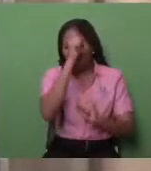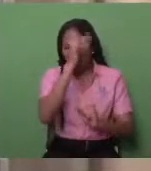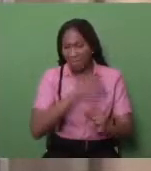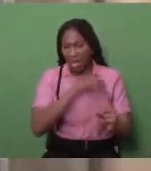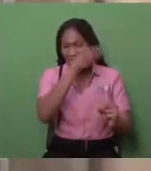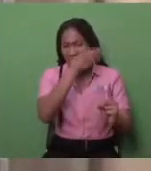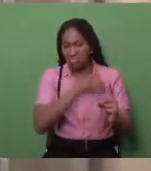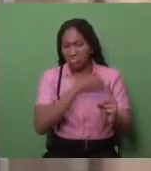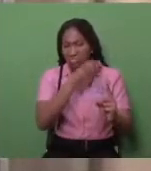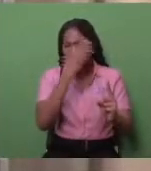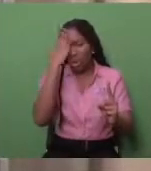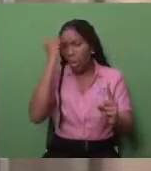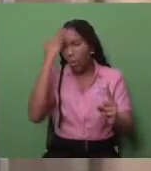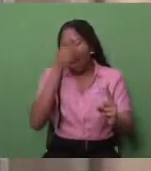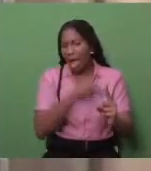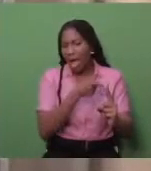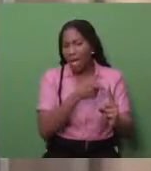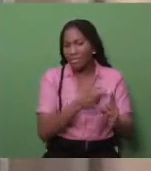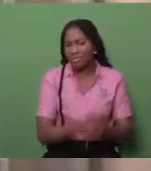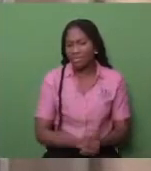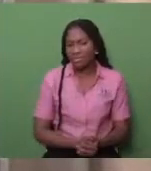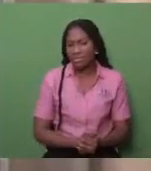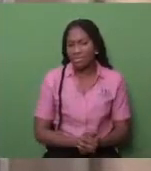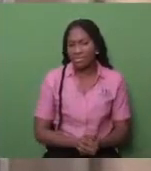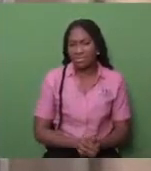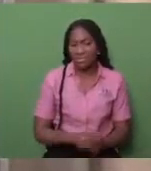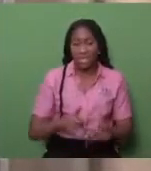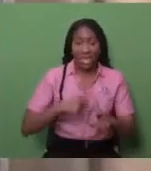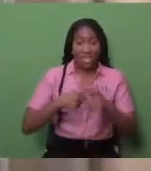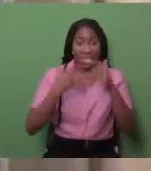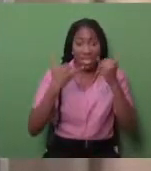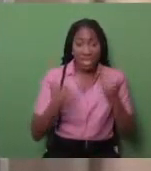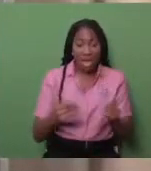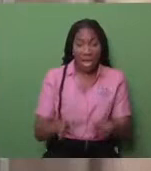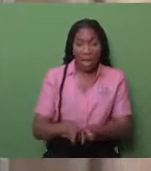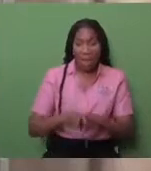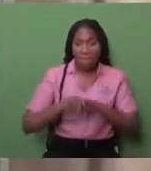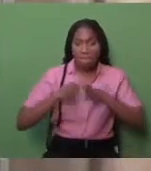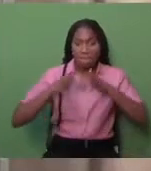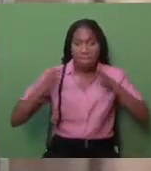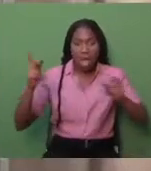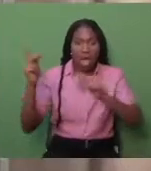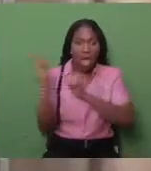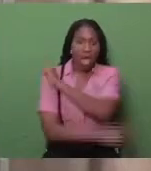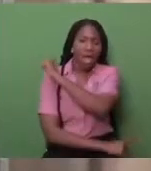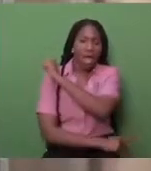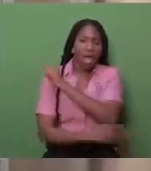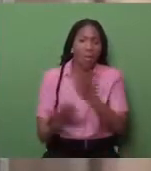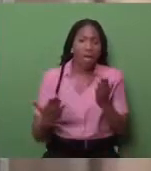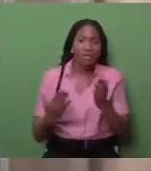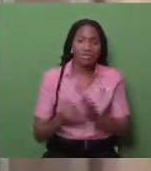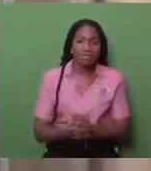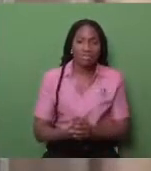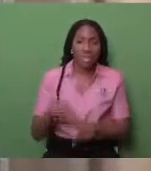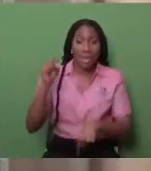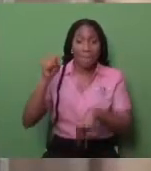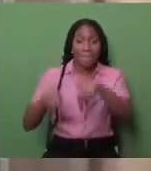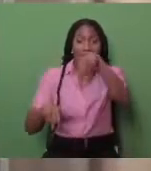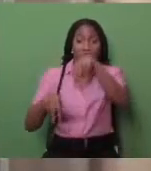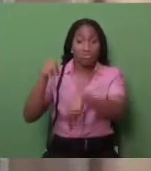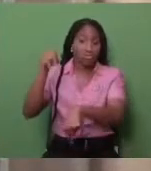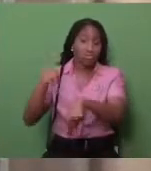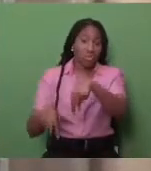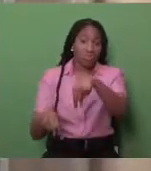Why? And then we come to the biggest national betrayal, Petrotrin. This government must never be